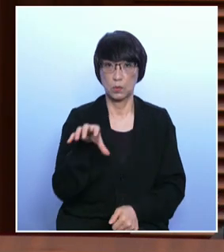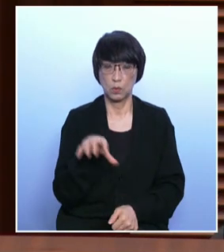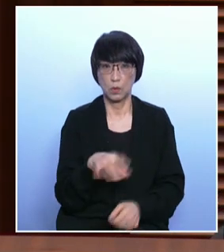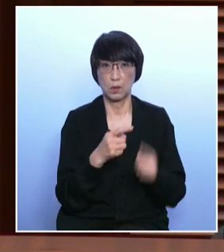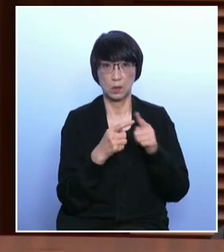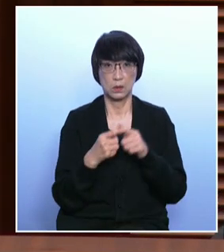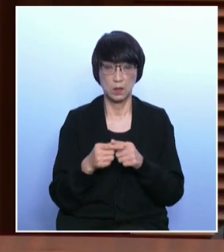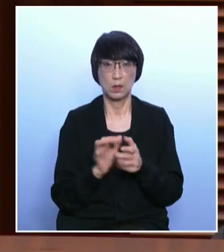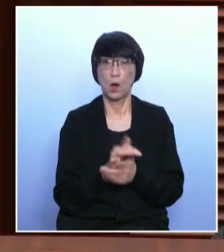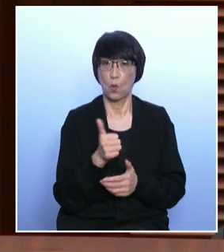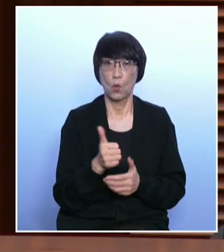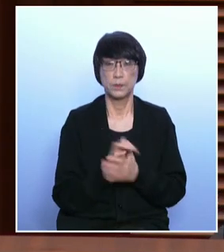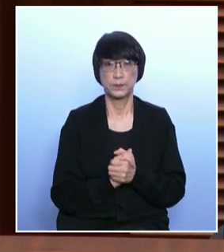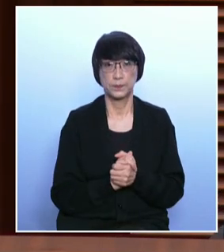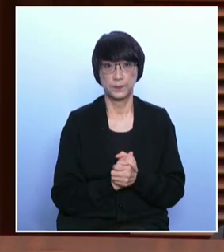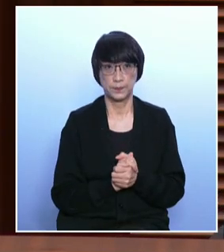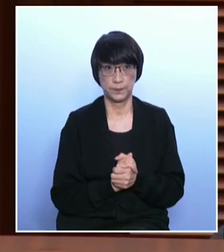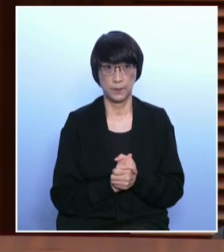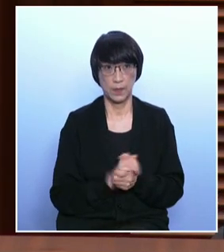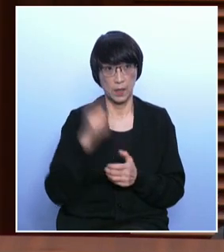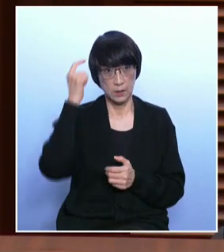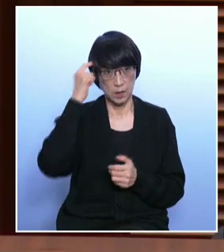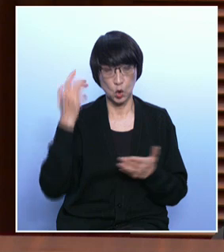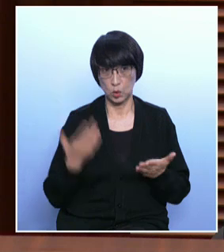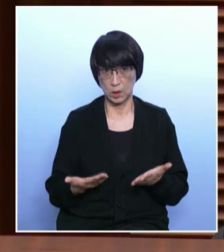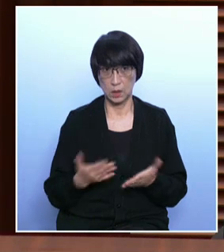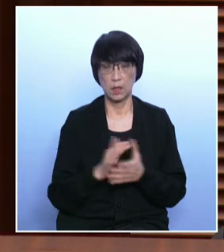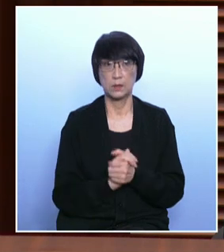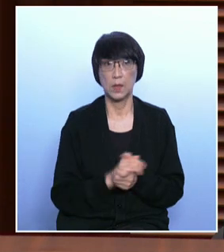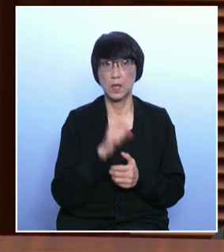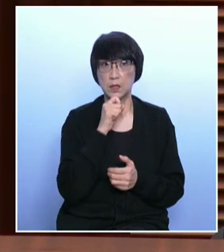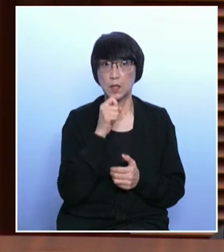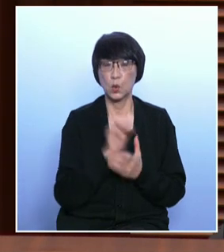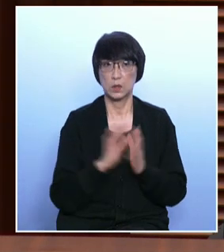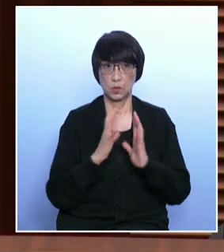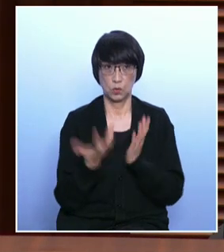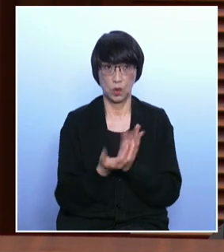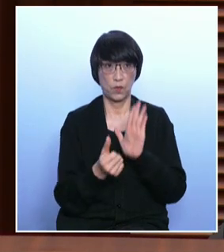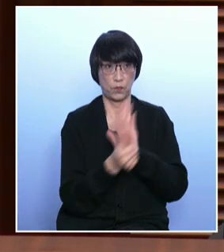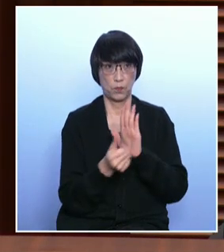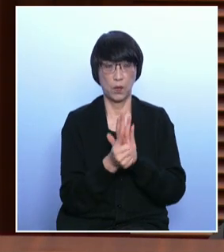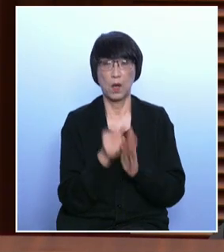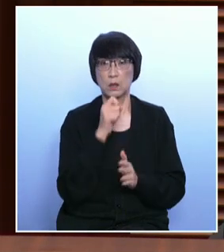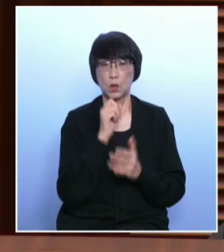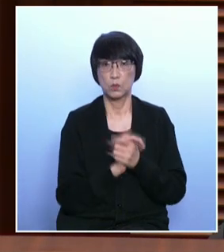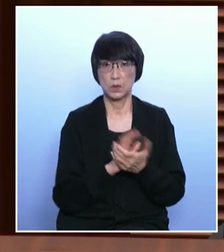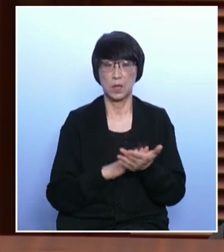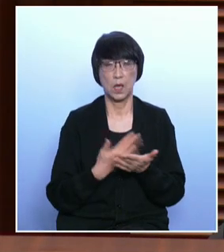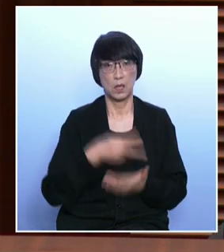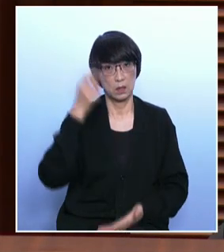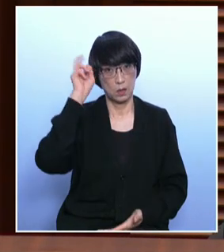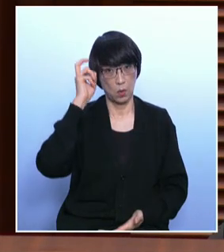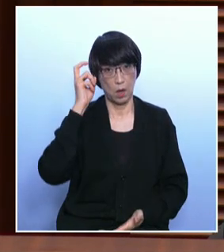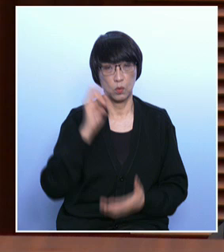indeed, to residents in some areas, they are convenient, and I understand